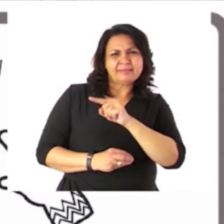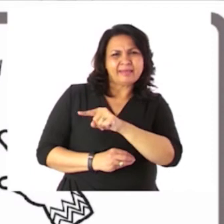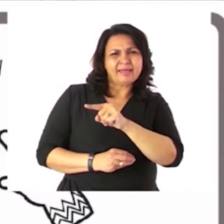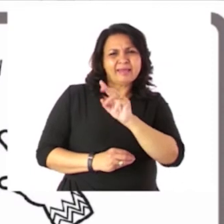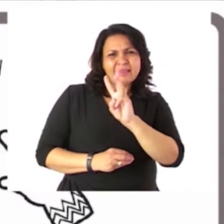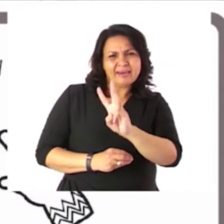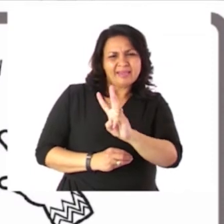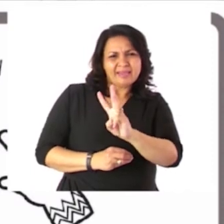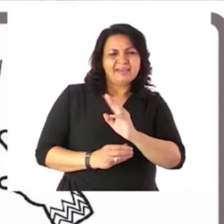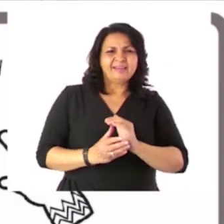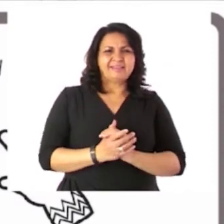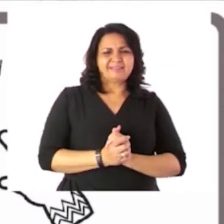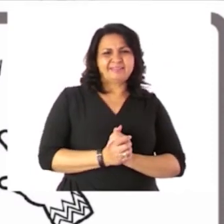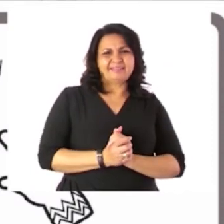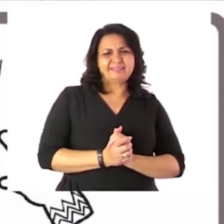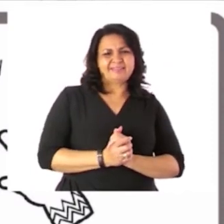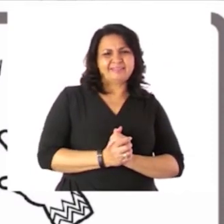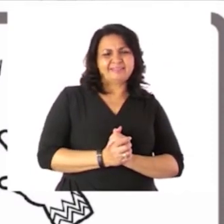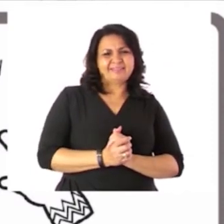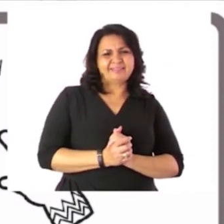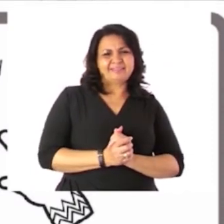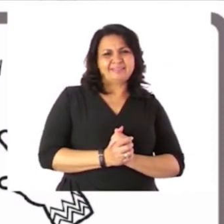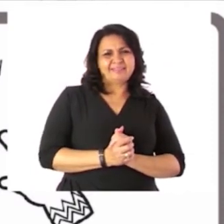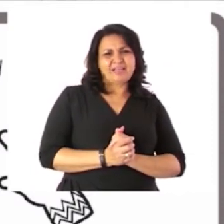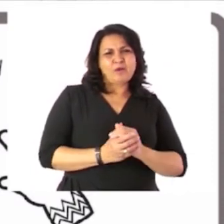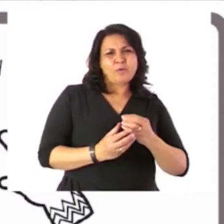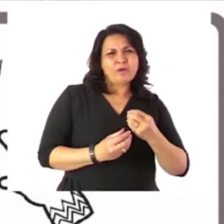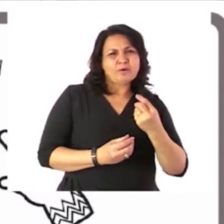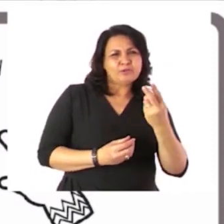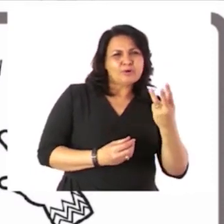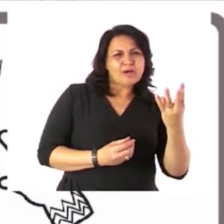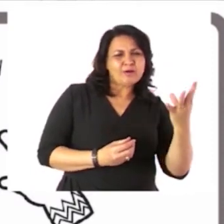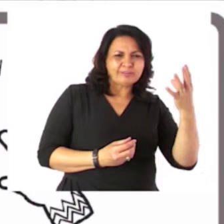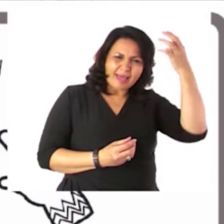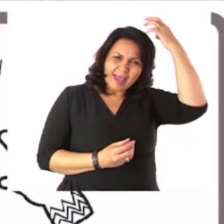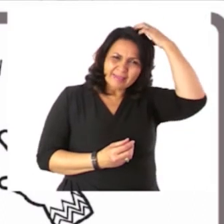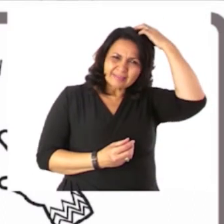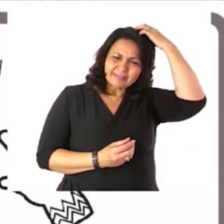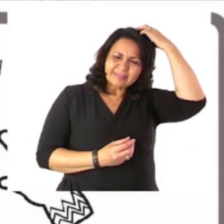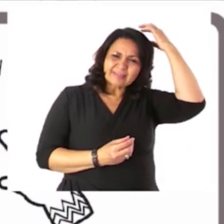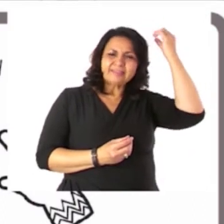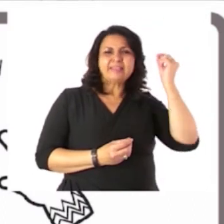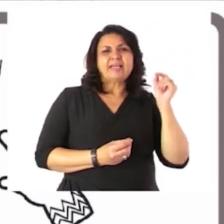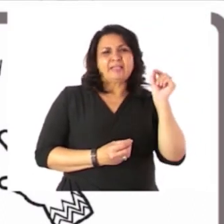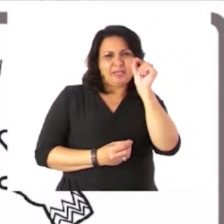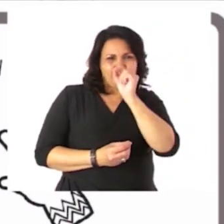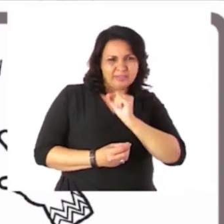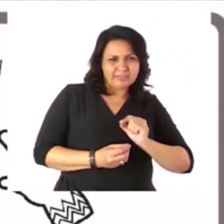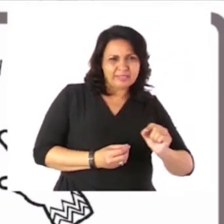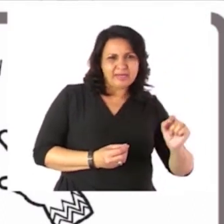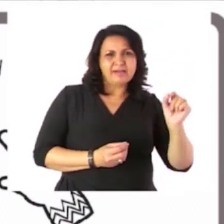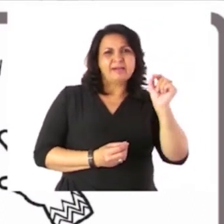on them as well. So we're going to count the hats and we're going to circle the